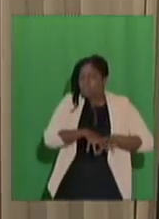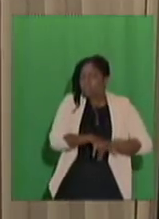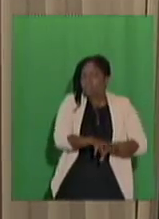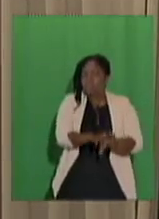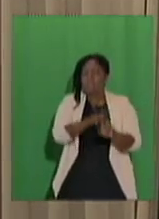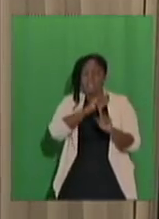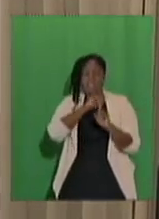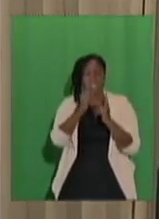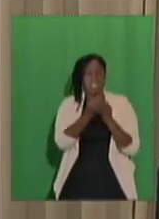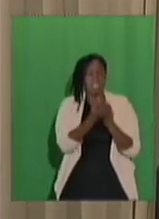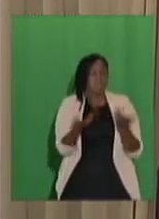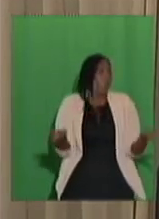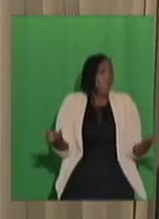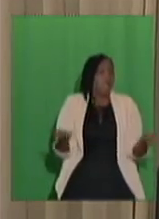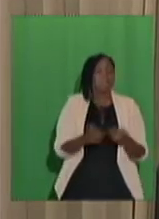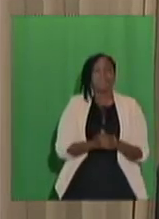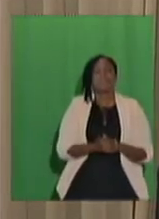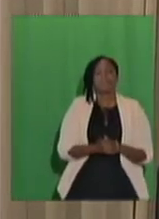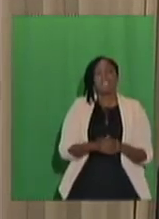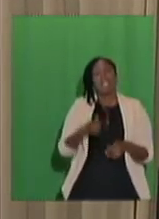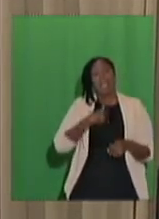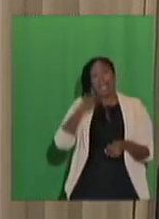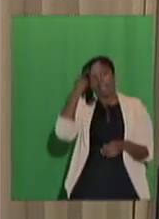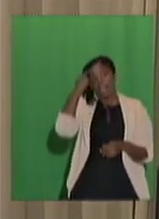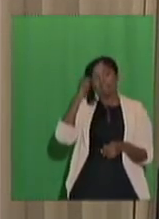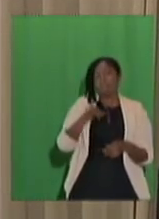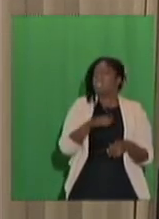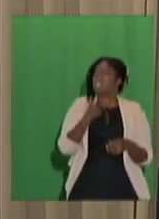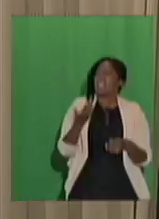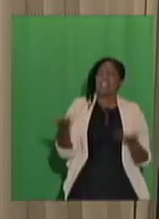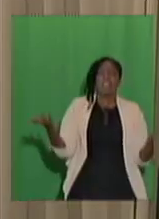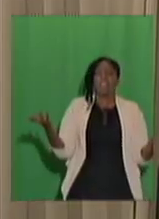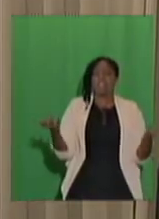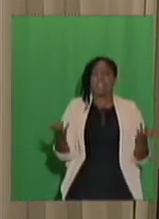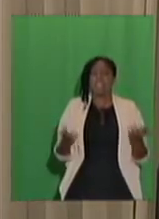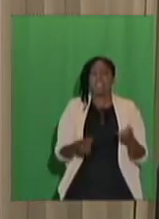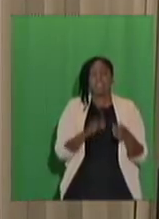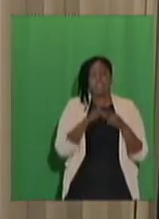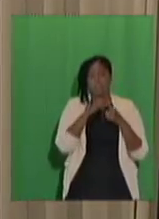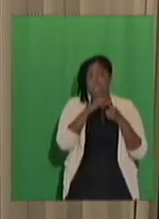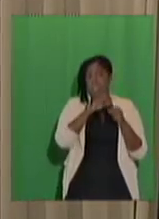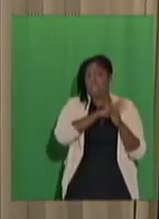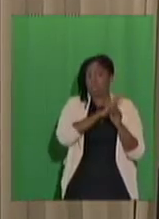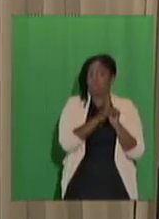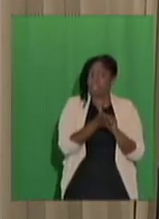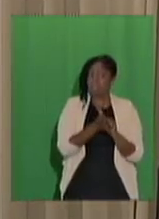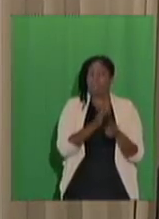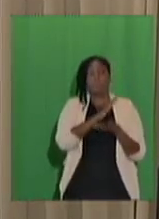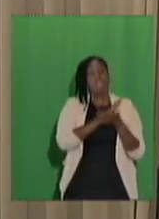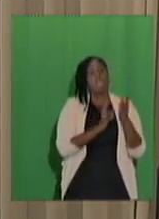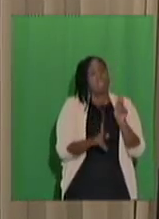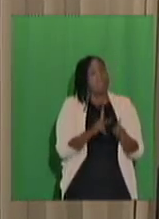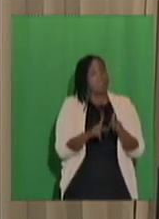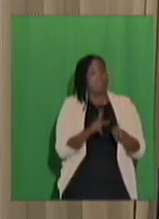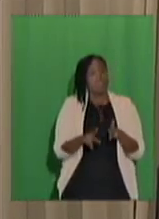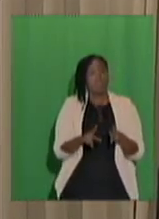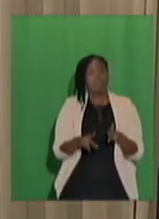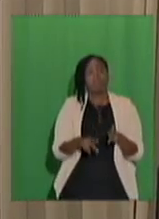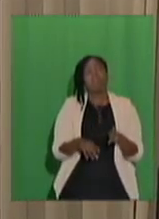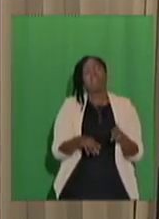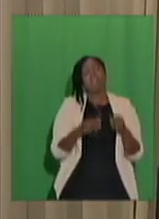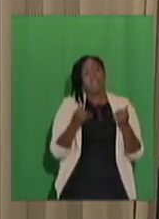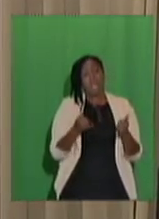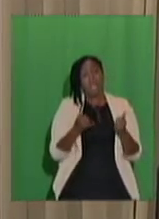think just like any other viral illness, and especially with COVID-19, you find that certain people will have a decreased ability